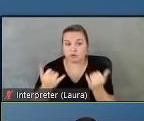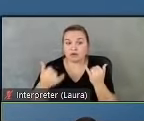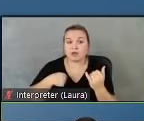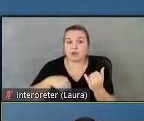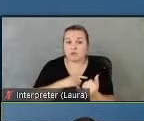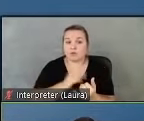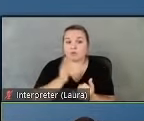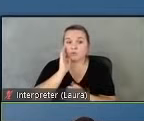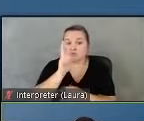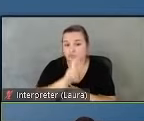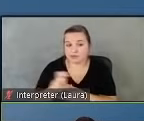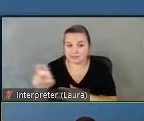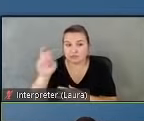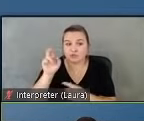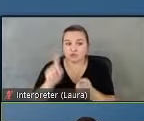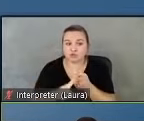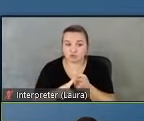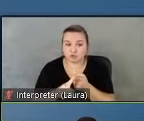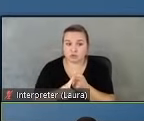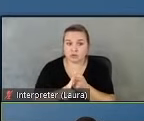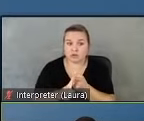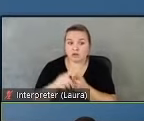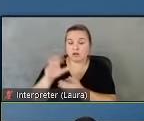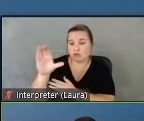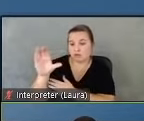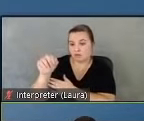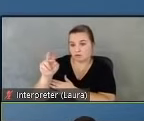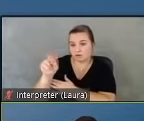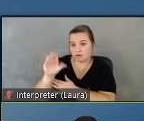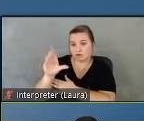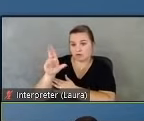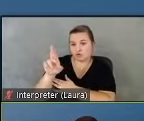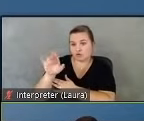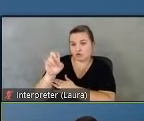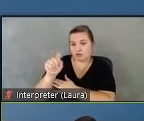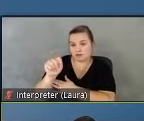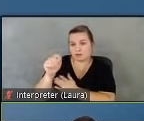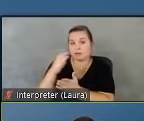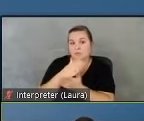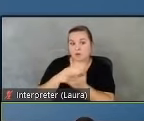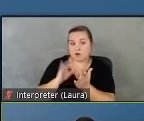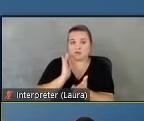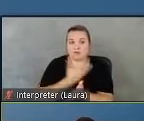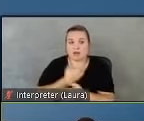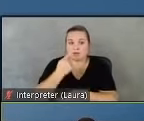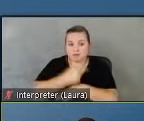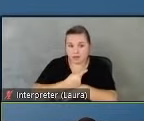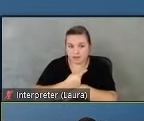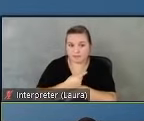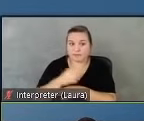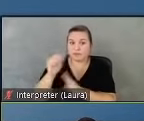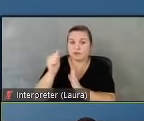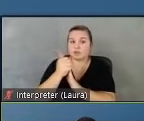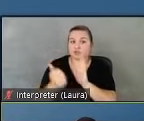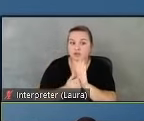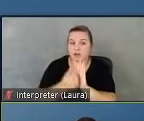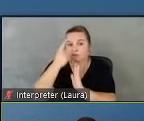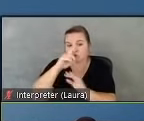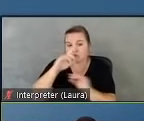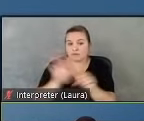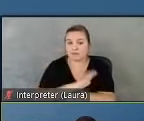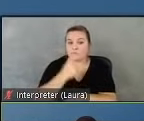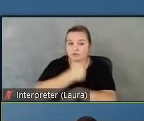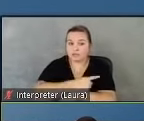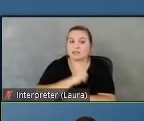to transition to the concurrent session segment of our day. The agenda for the entire day